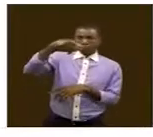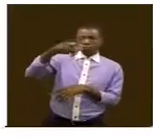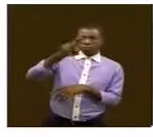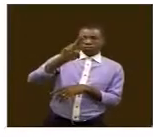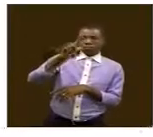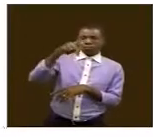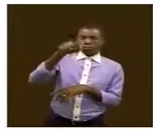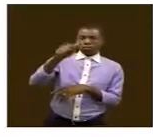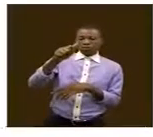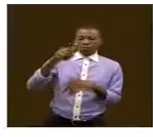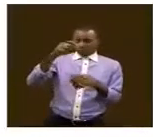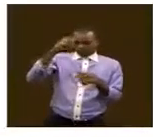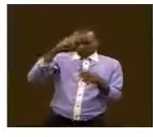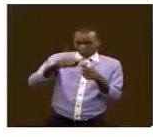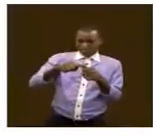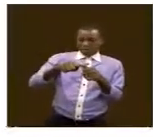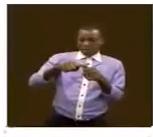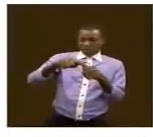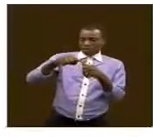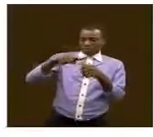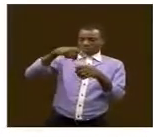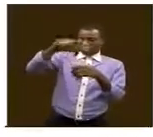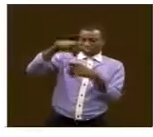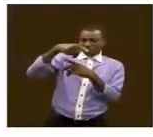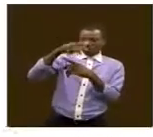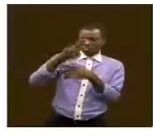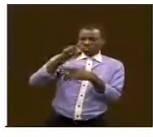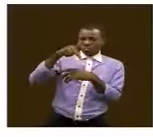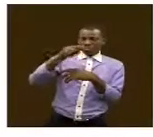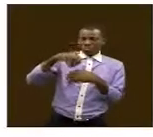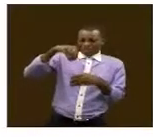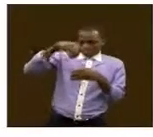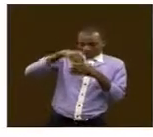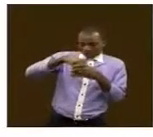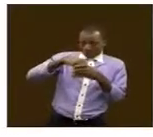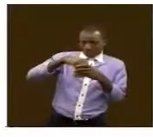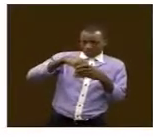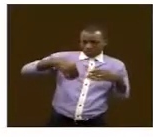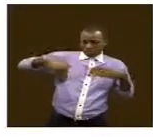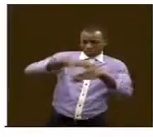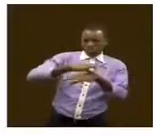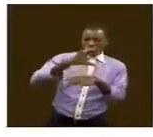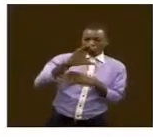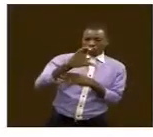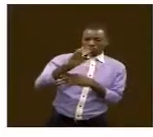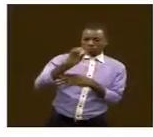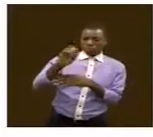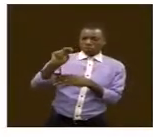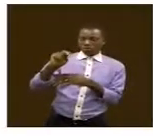pupa, spends some time on the surface of the water,